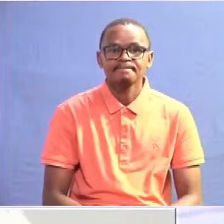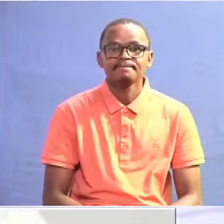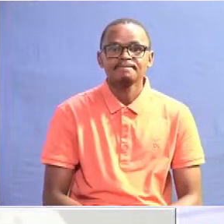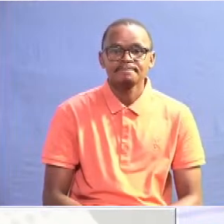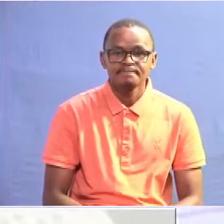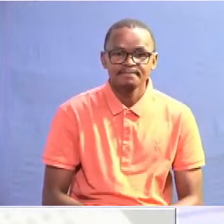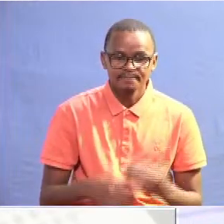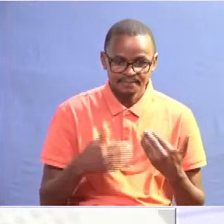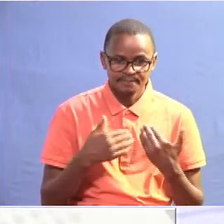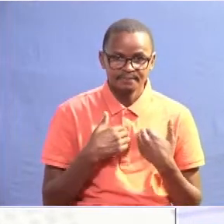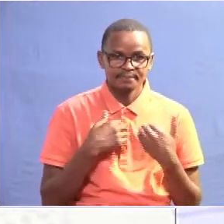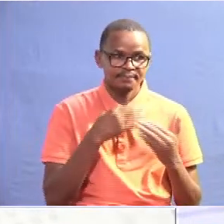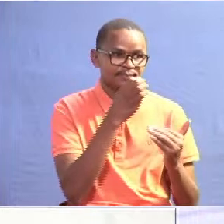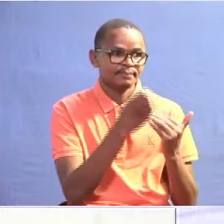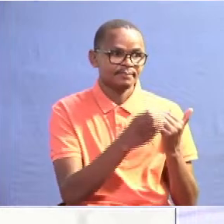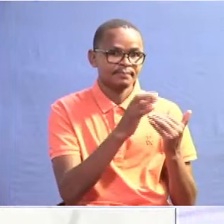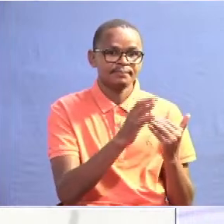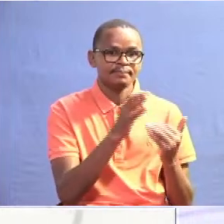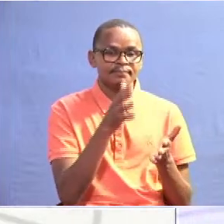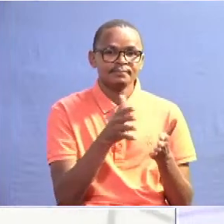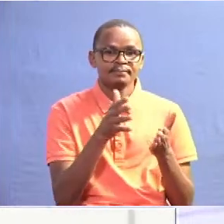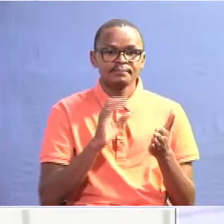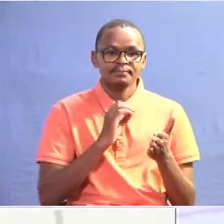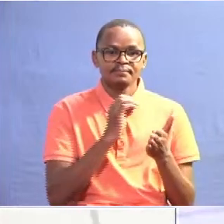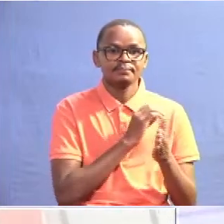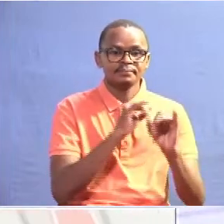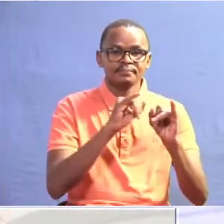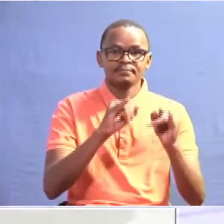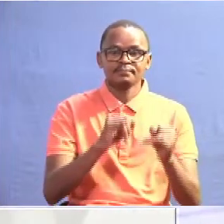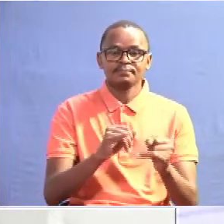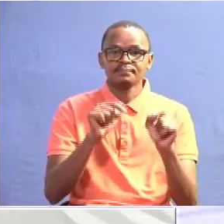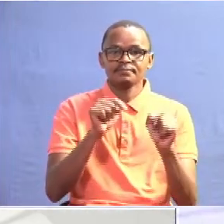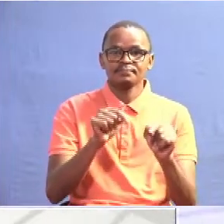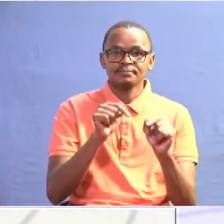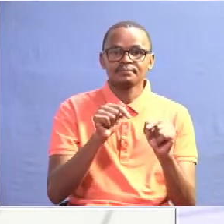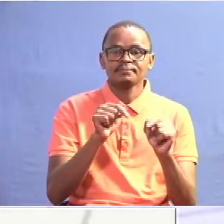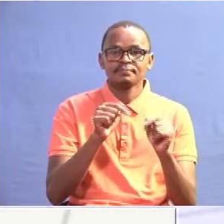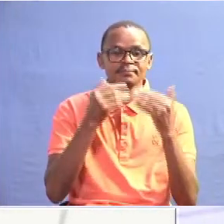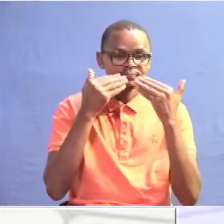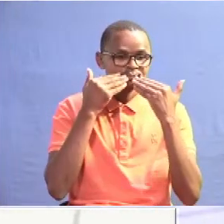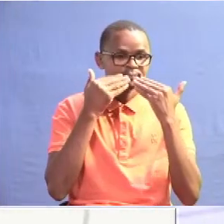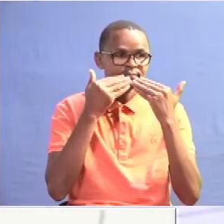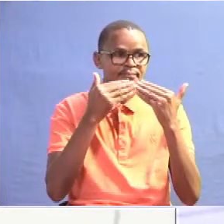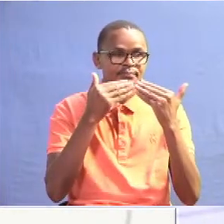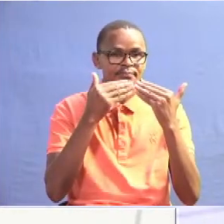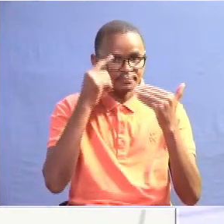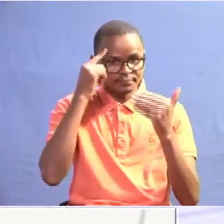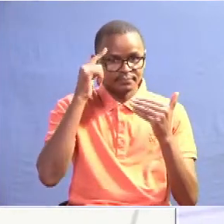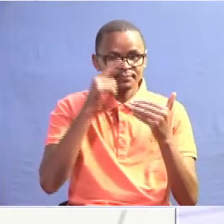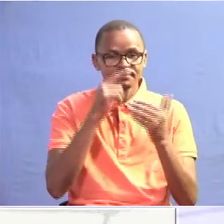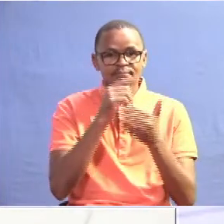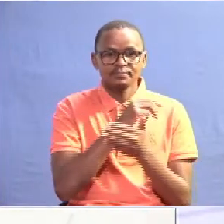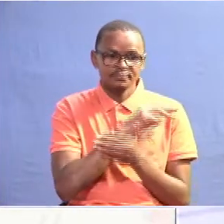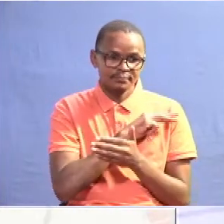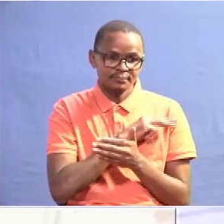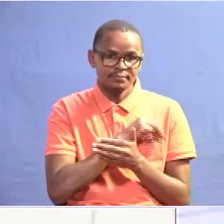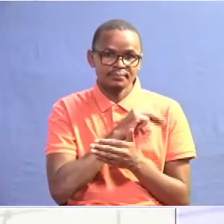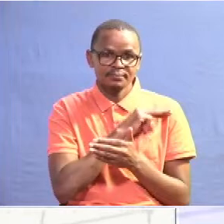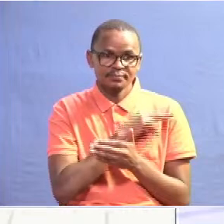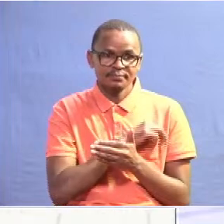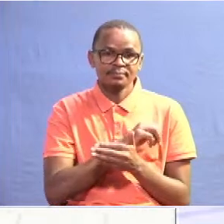Right, we have come to the end of our bulletin tonight. Thank you so much, guys, for your patience. Remember, this is